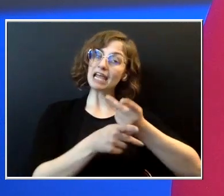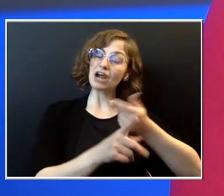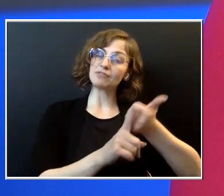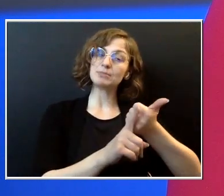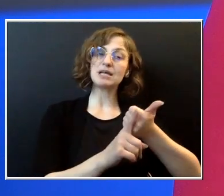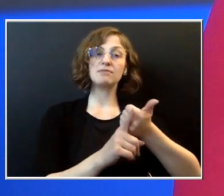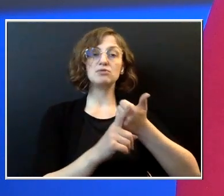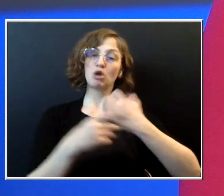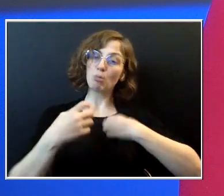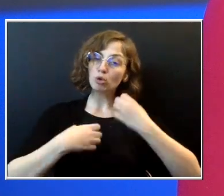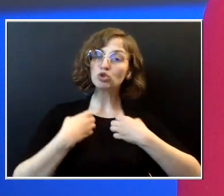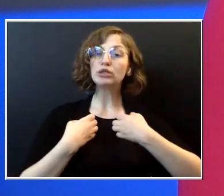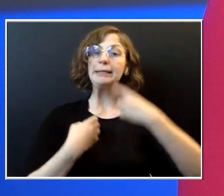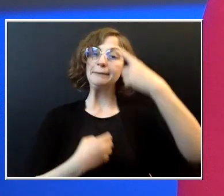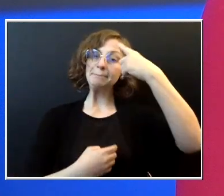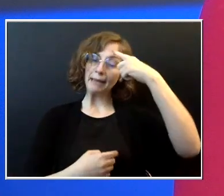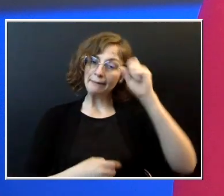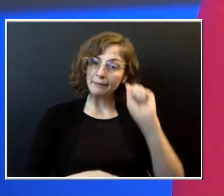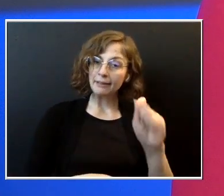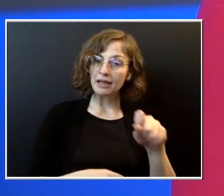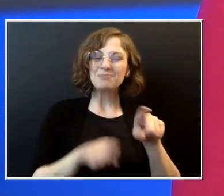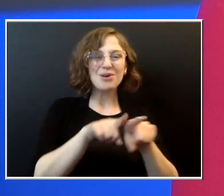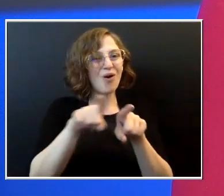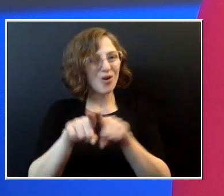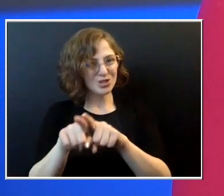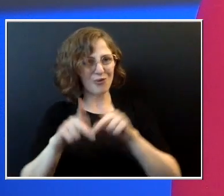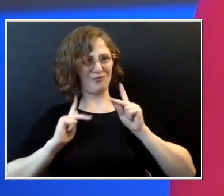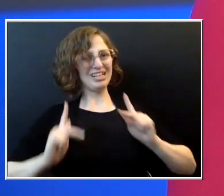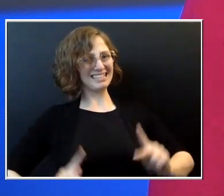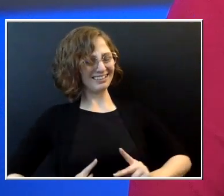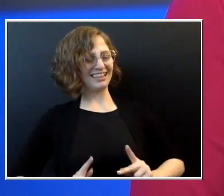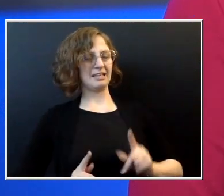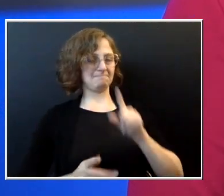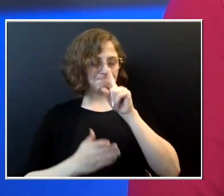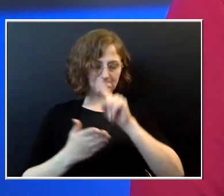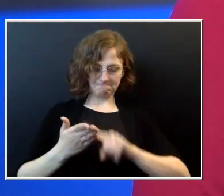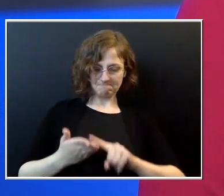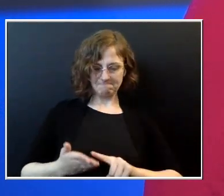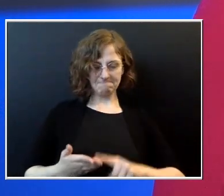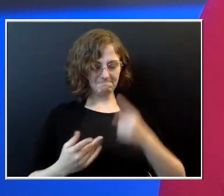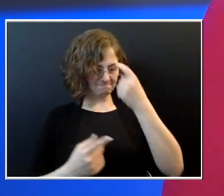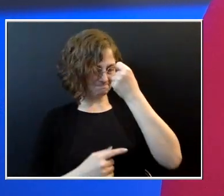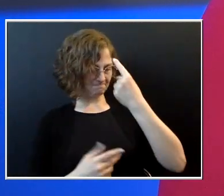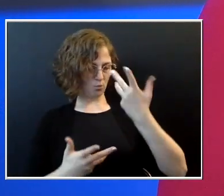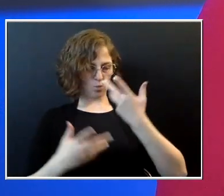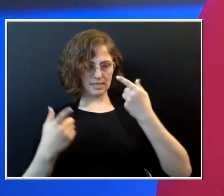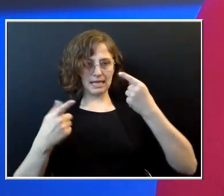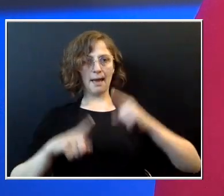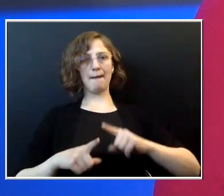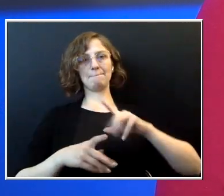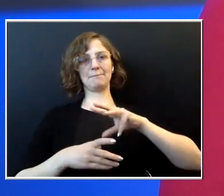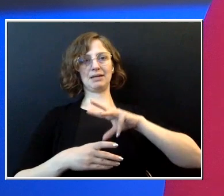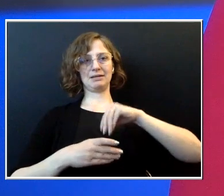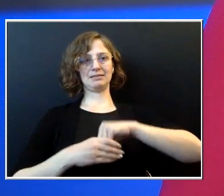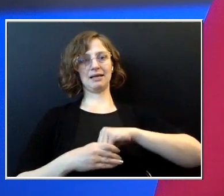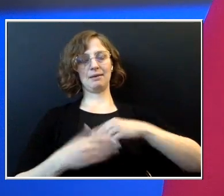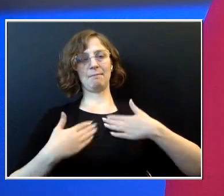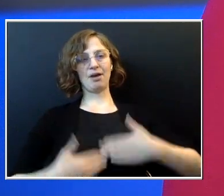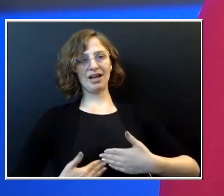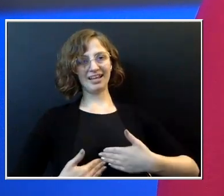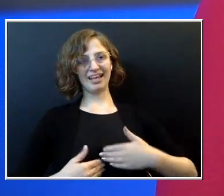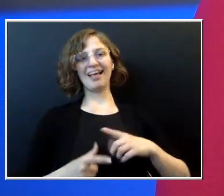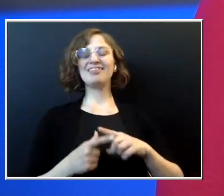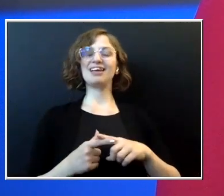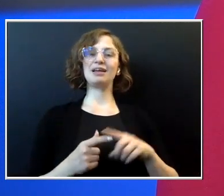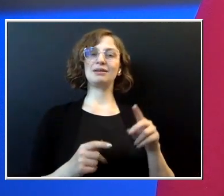do their research to understand what's happening. And then I think there's a place for people like me. You know, I know enough